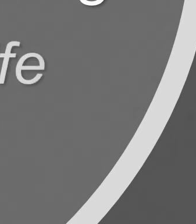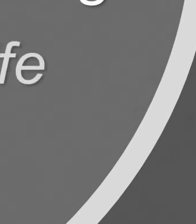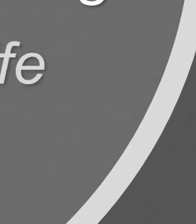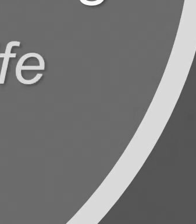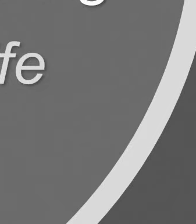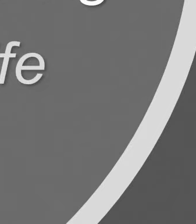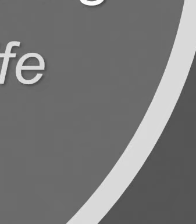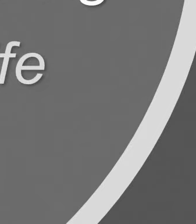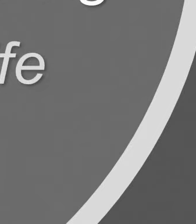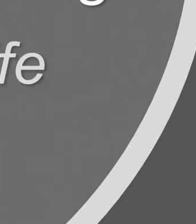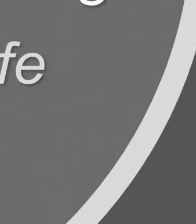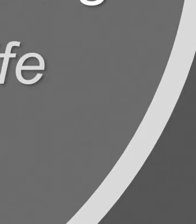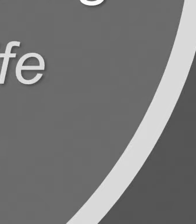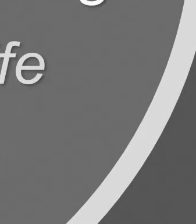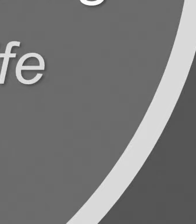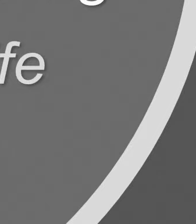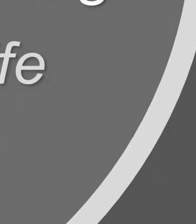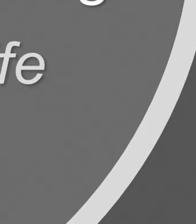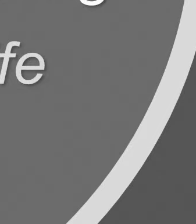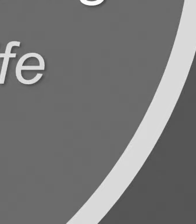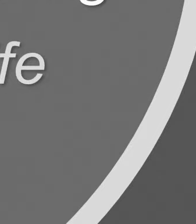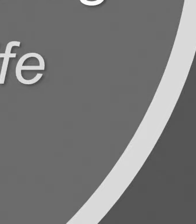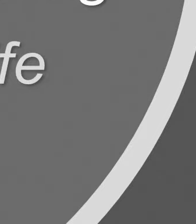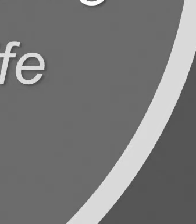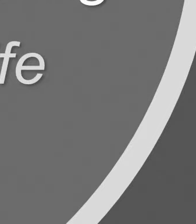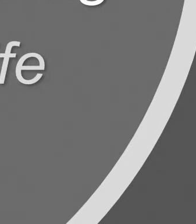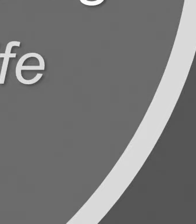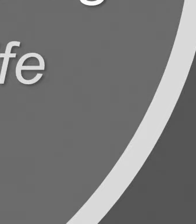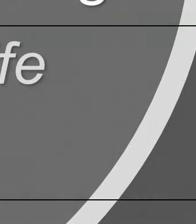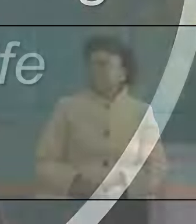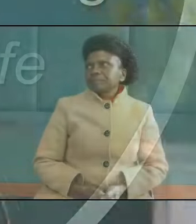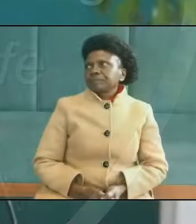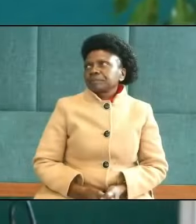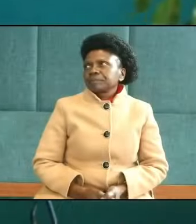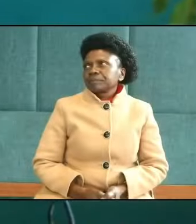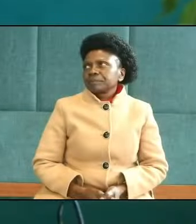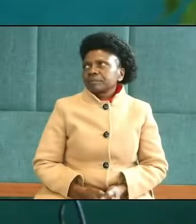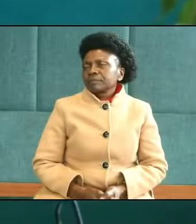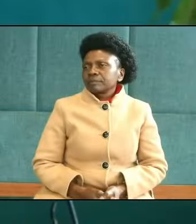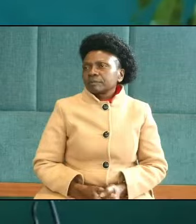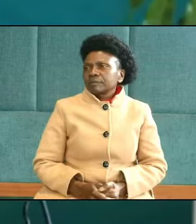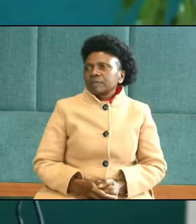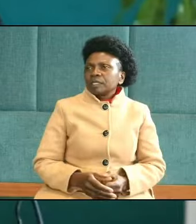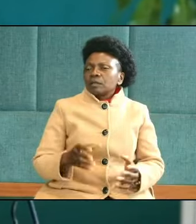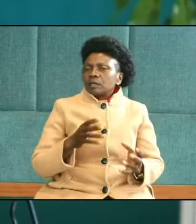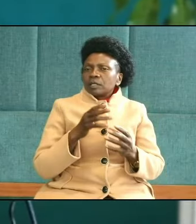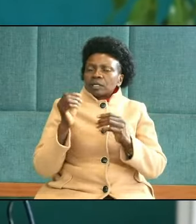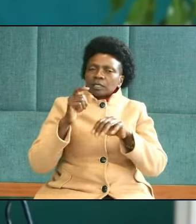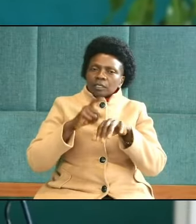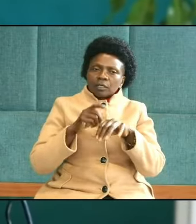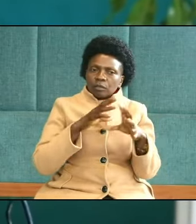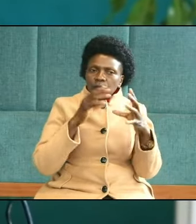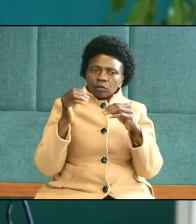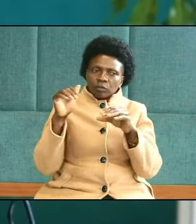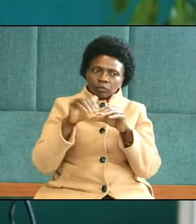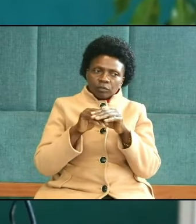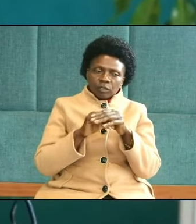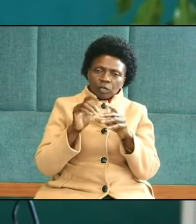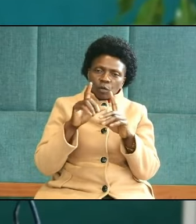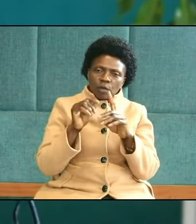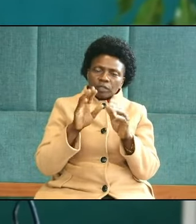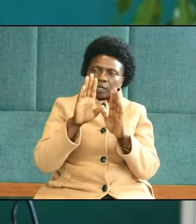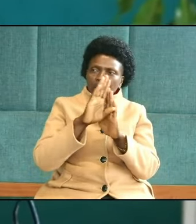past history. It comes from Life Sketches, page 196, paragraph 2. And in the mornings, we've been taking time to go into the Word, into